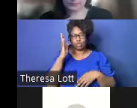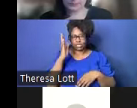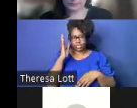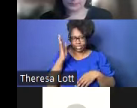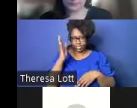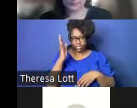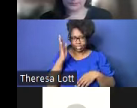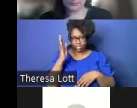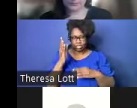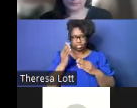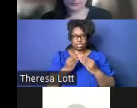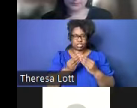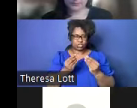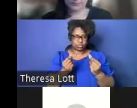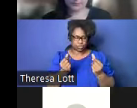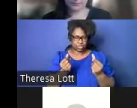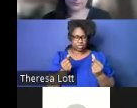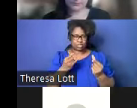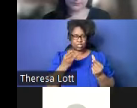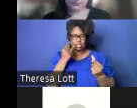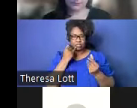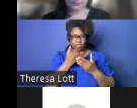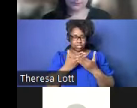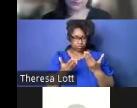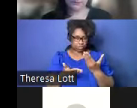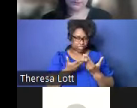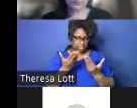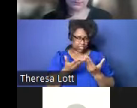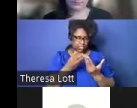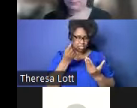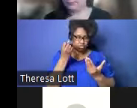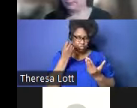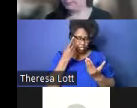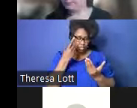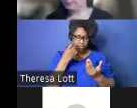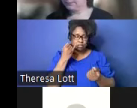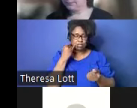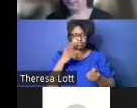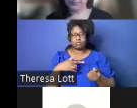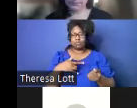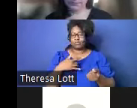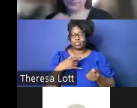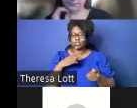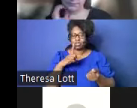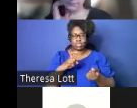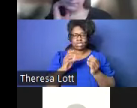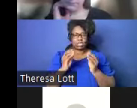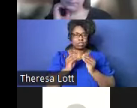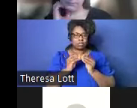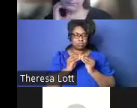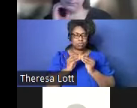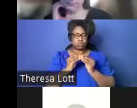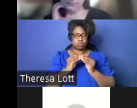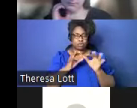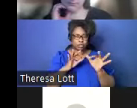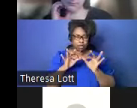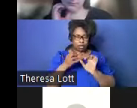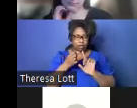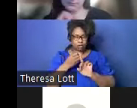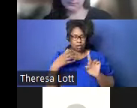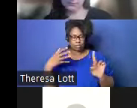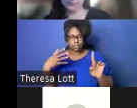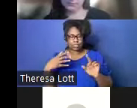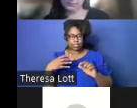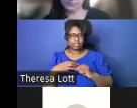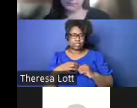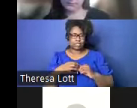the solutions, if things were easy to understand, if you feel like you need additional context, and then also the